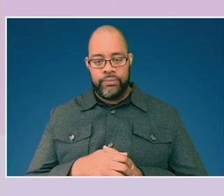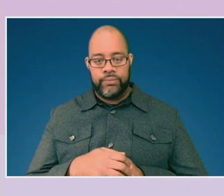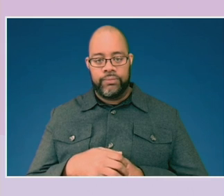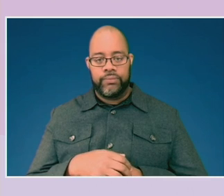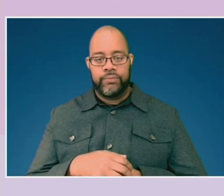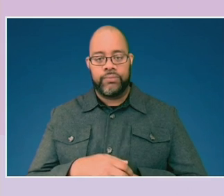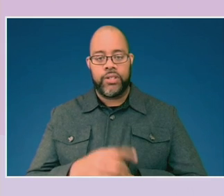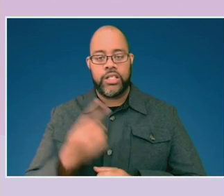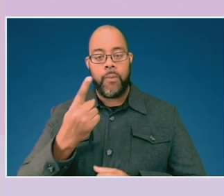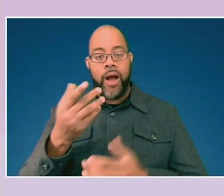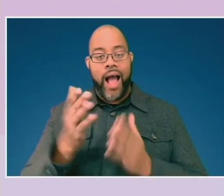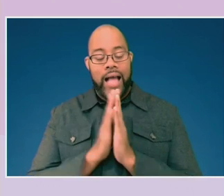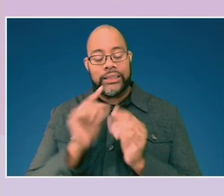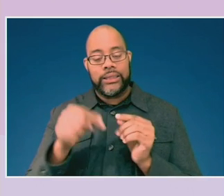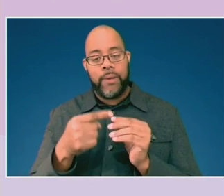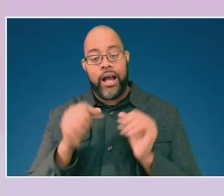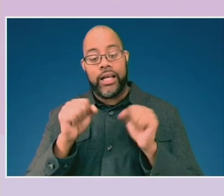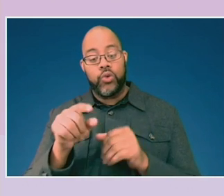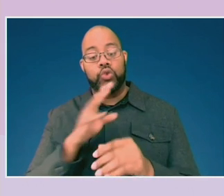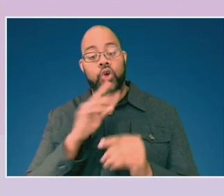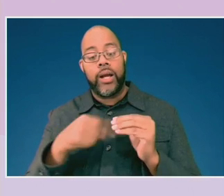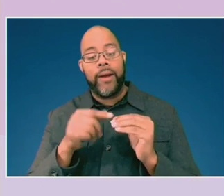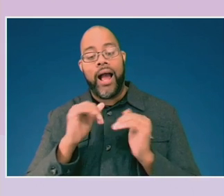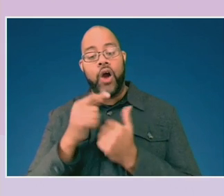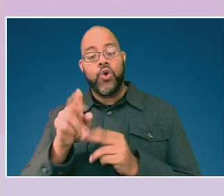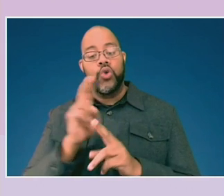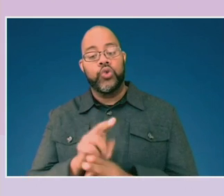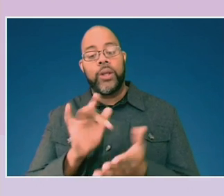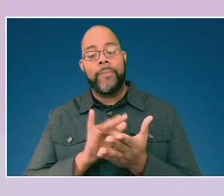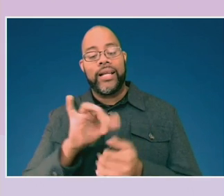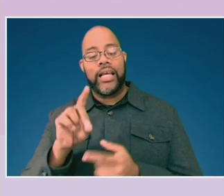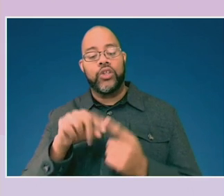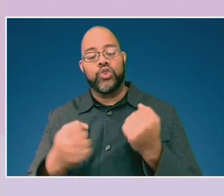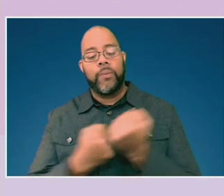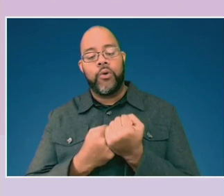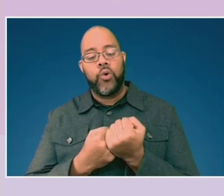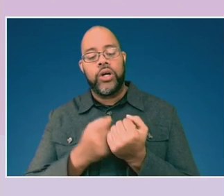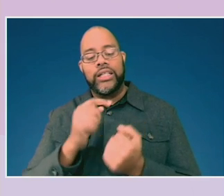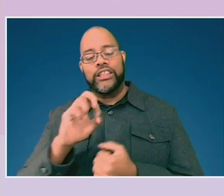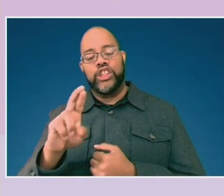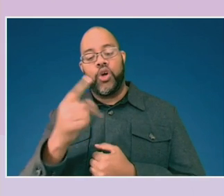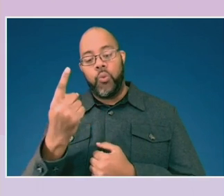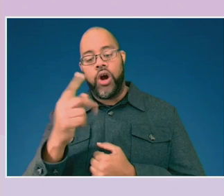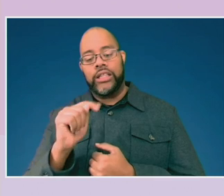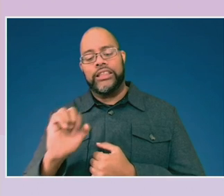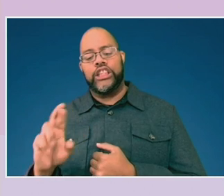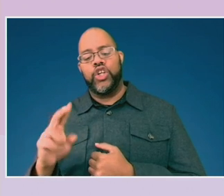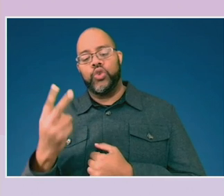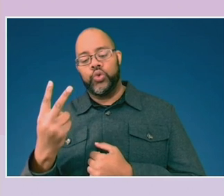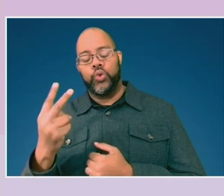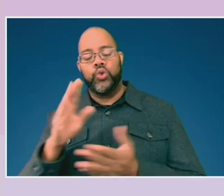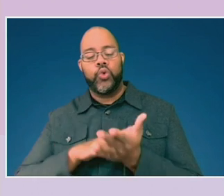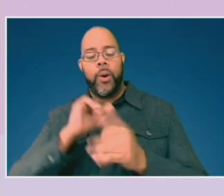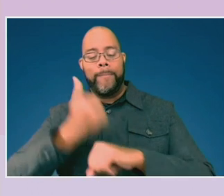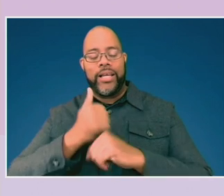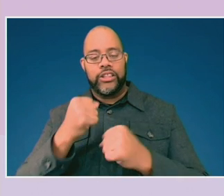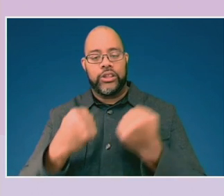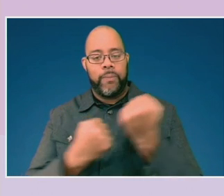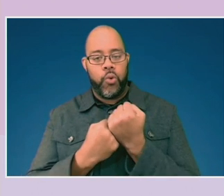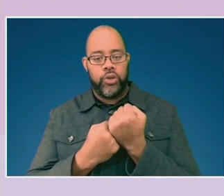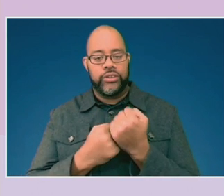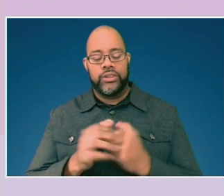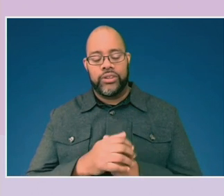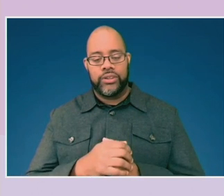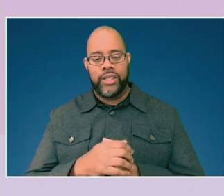someone asked about, can you talk about how you're using Medicaid to support tier one and tier two school-based supports? And